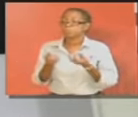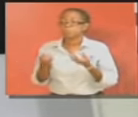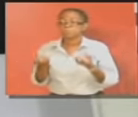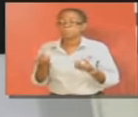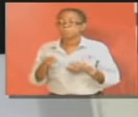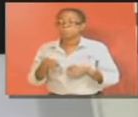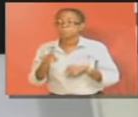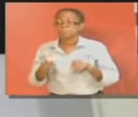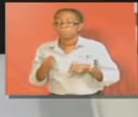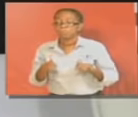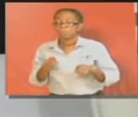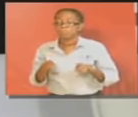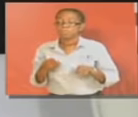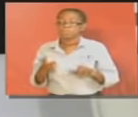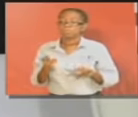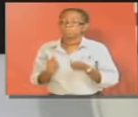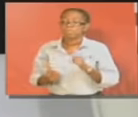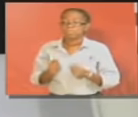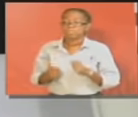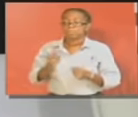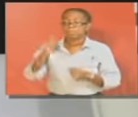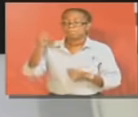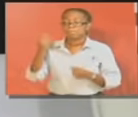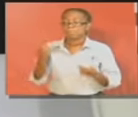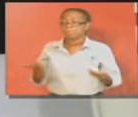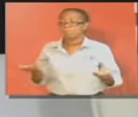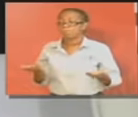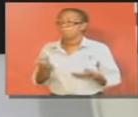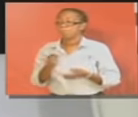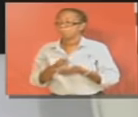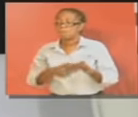33,000 doses would be able to cover?